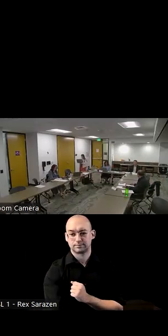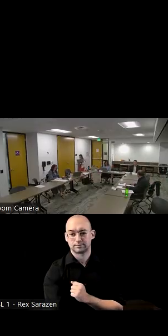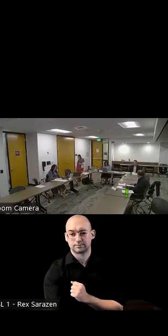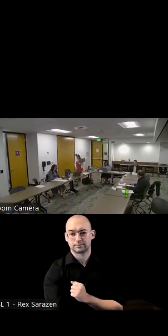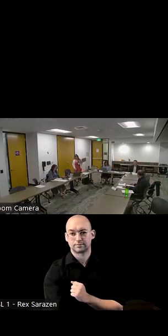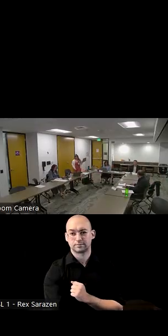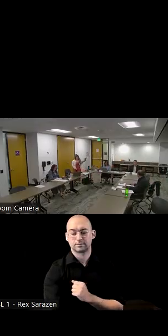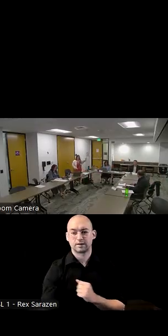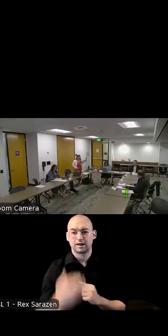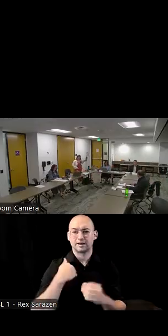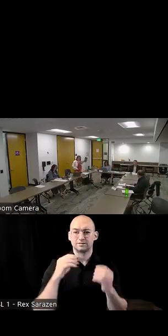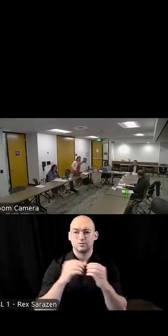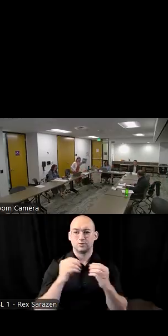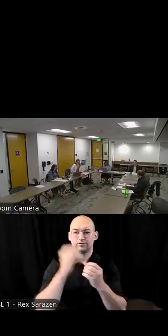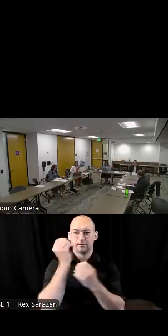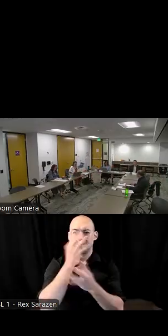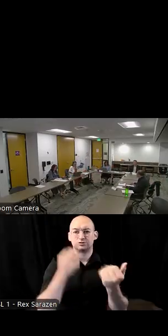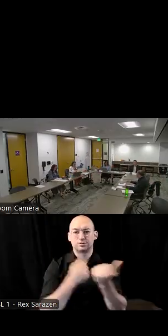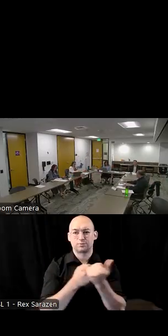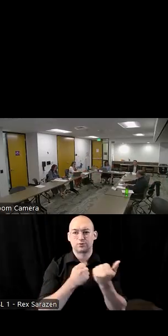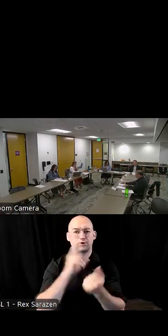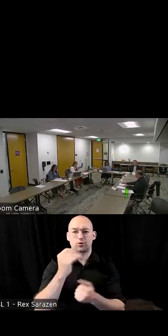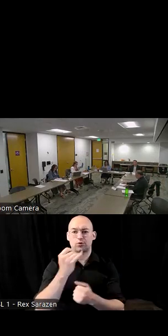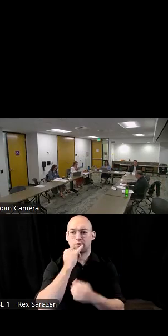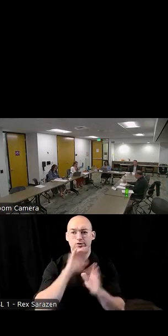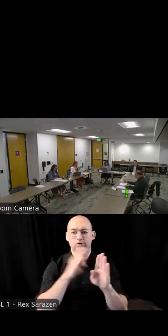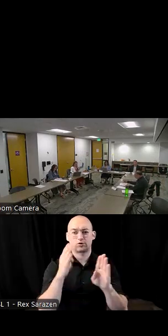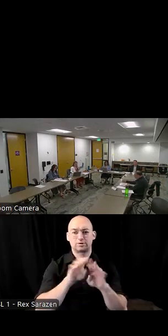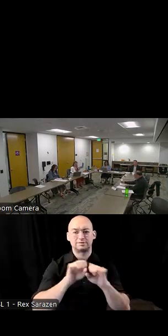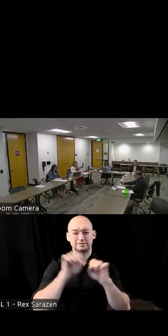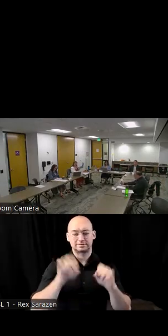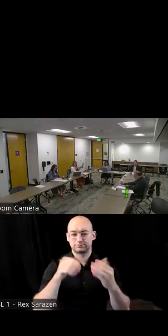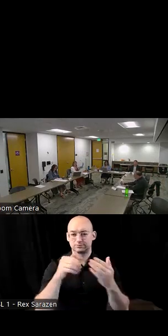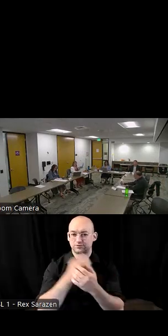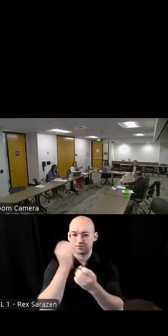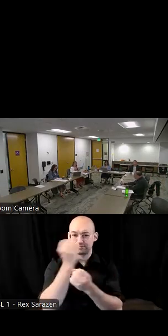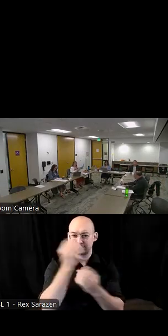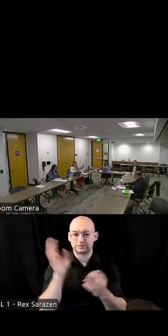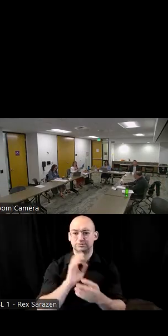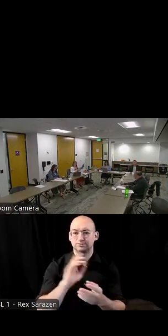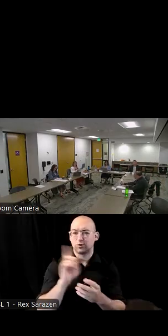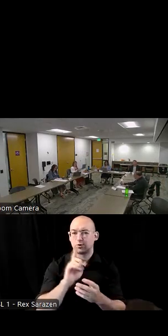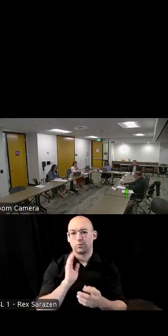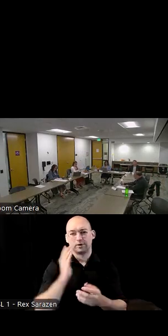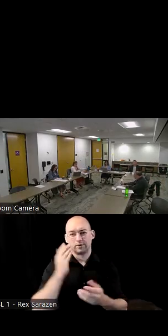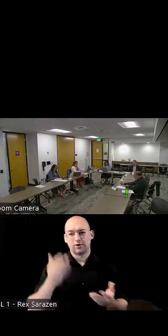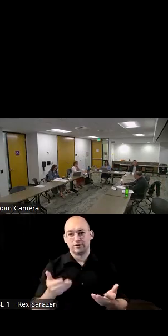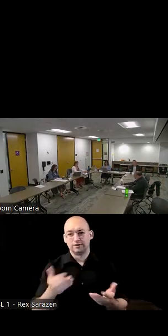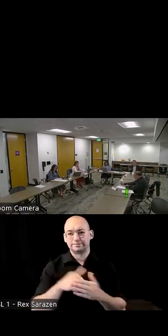for developing no wrong door system. And then I'll also provide some updates in terms of where we are in developing our